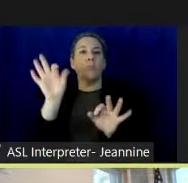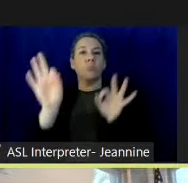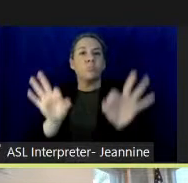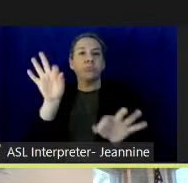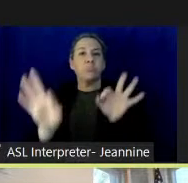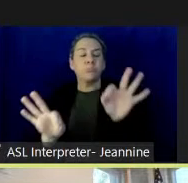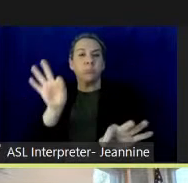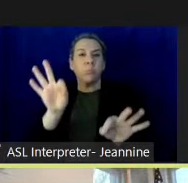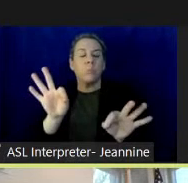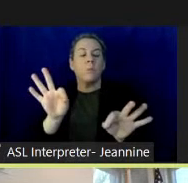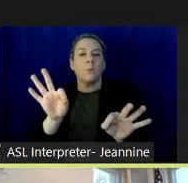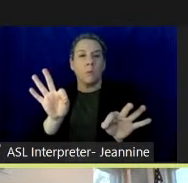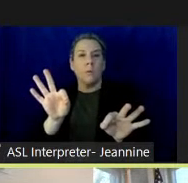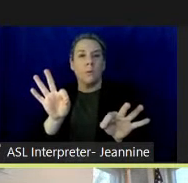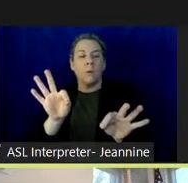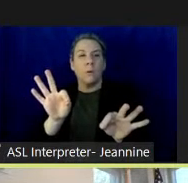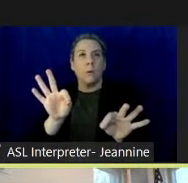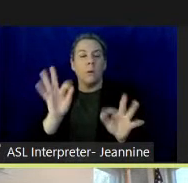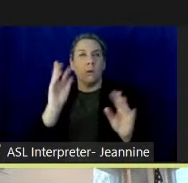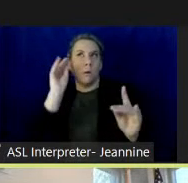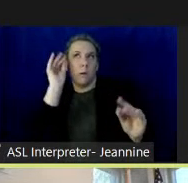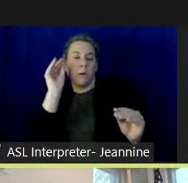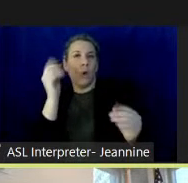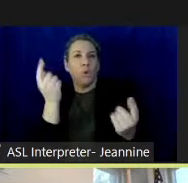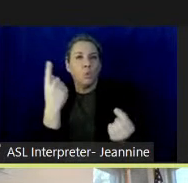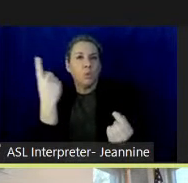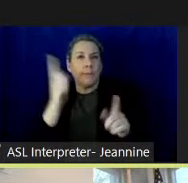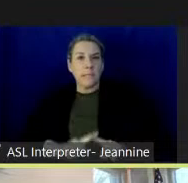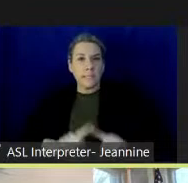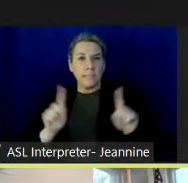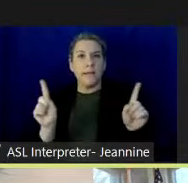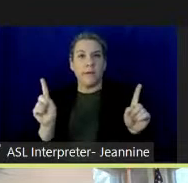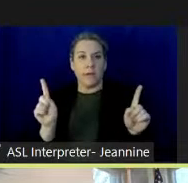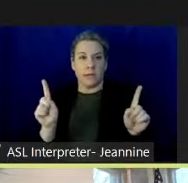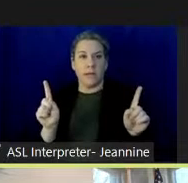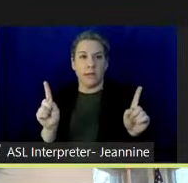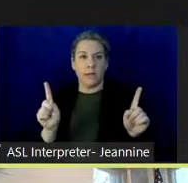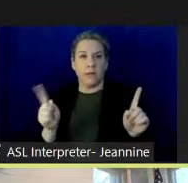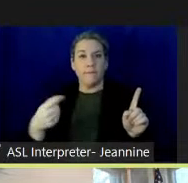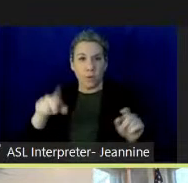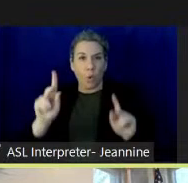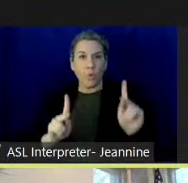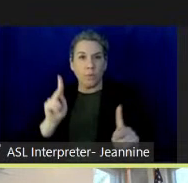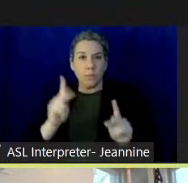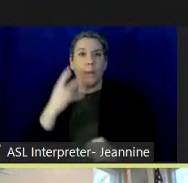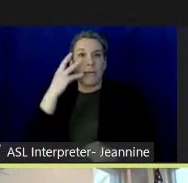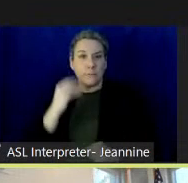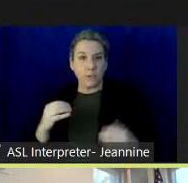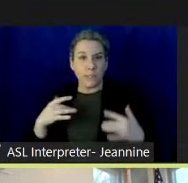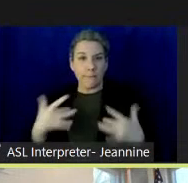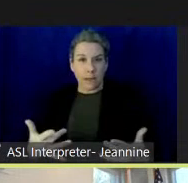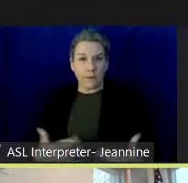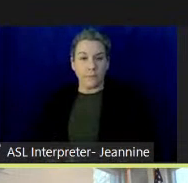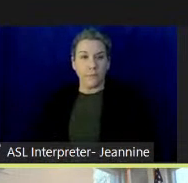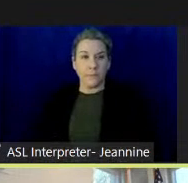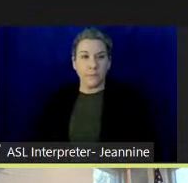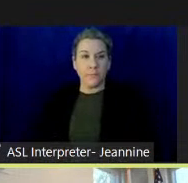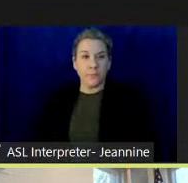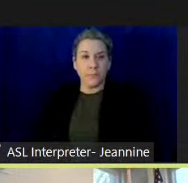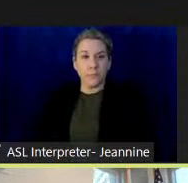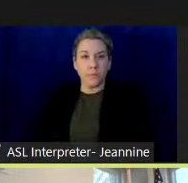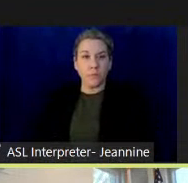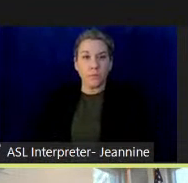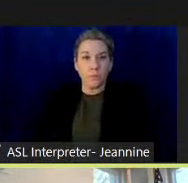see if we would have done anything differently than the survivors that encountered this event. There, and it's part